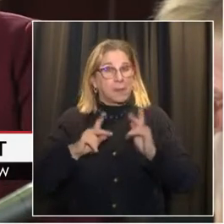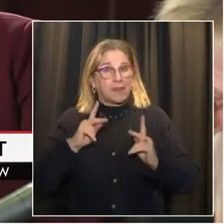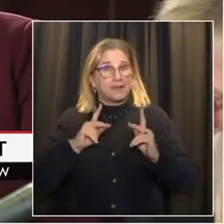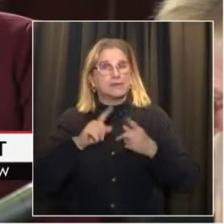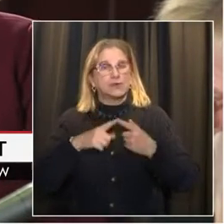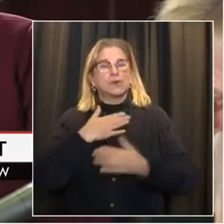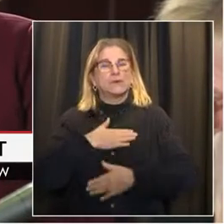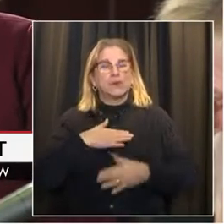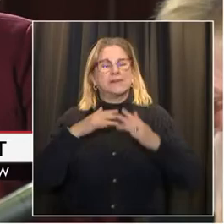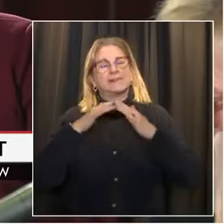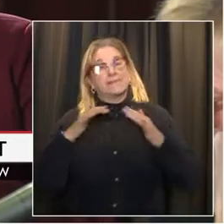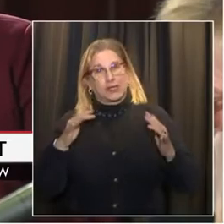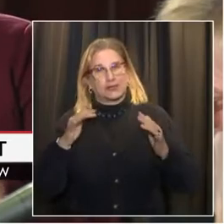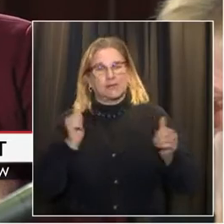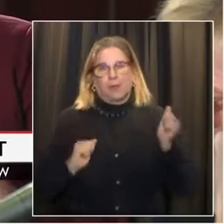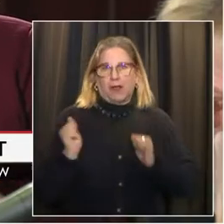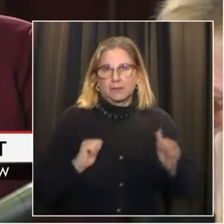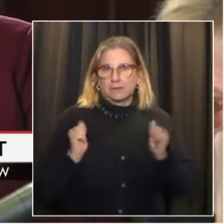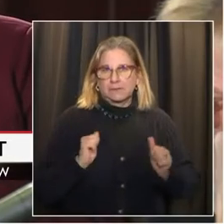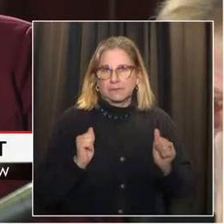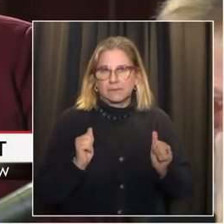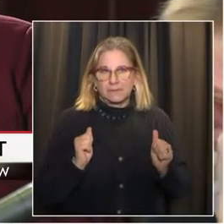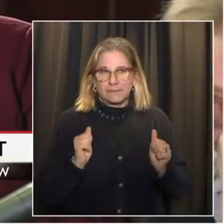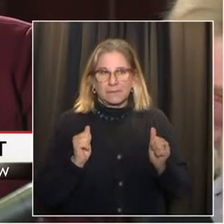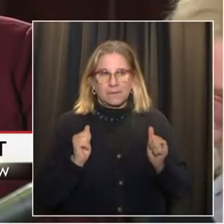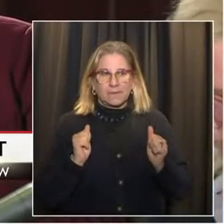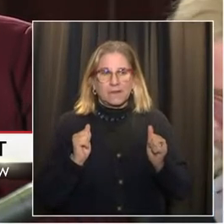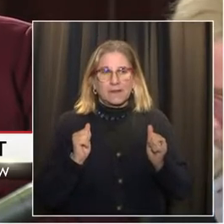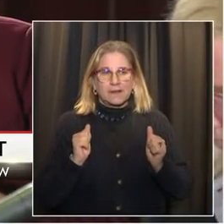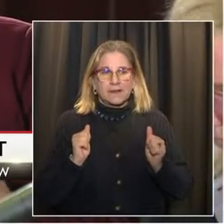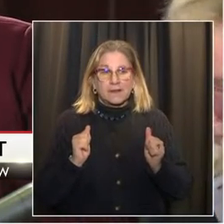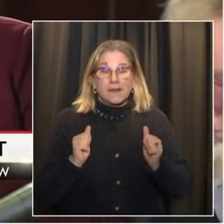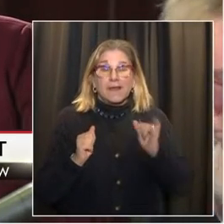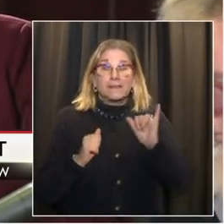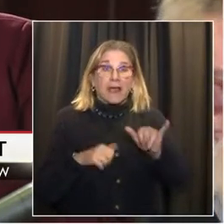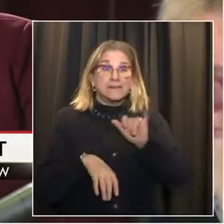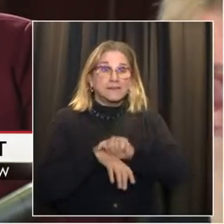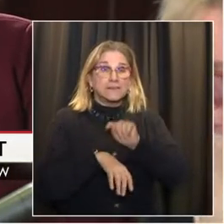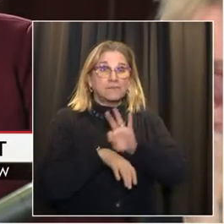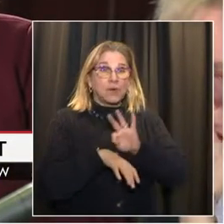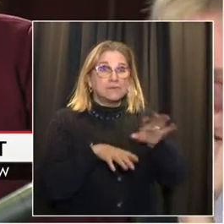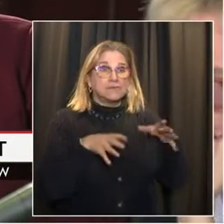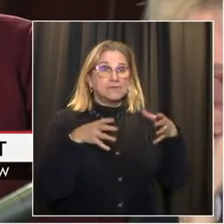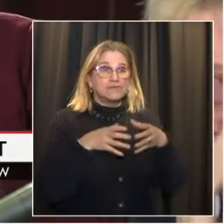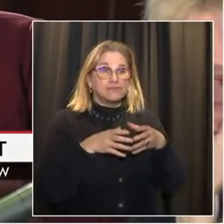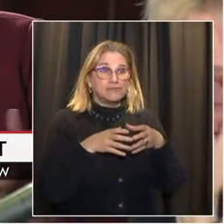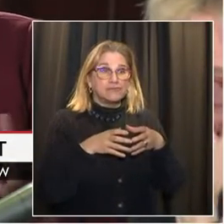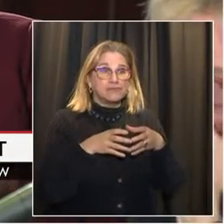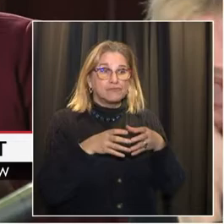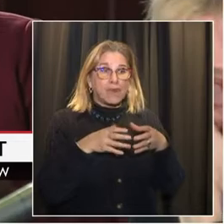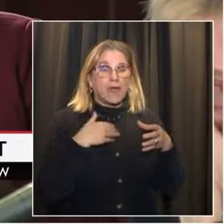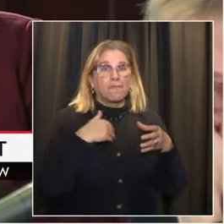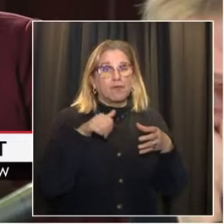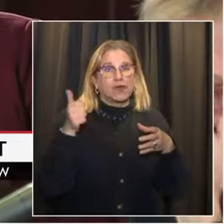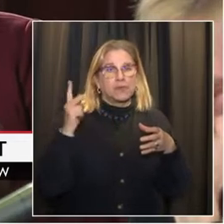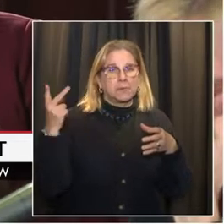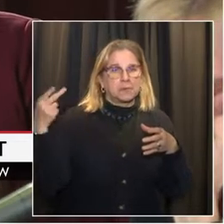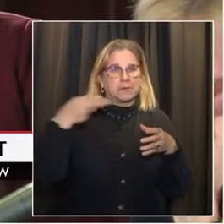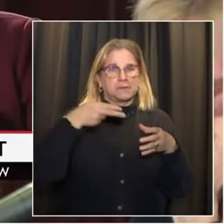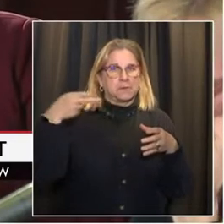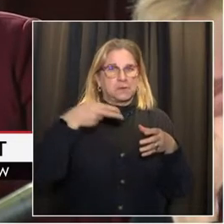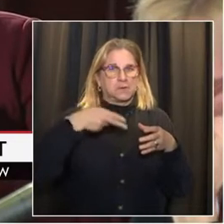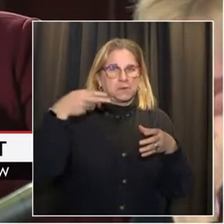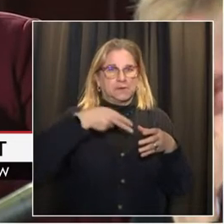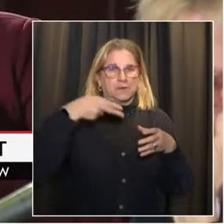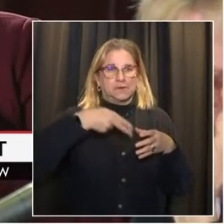not just all about the task force, but it's about who we're including in these conversations through roundtables and other communication, are